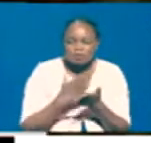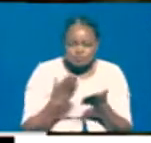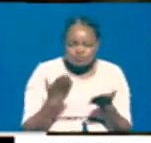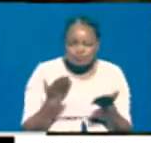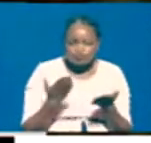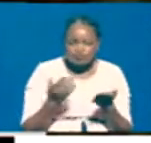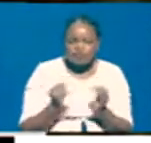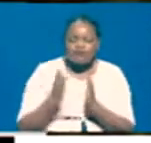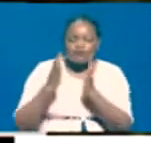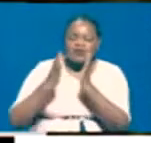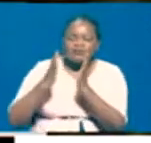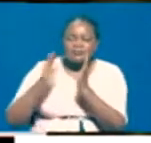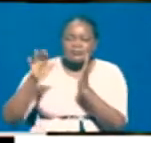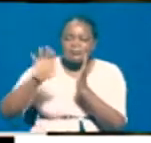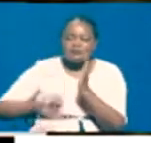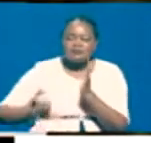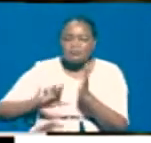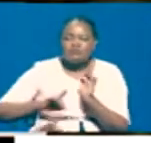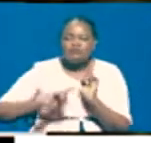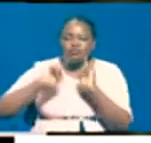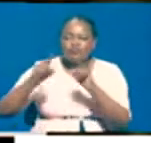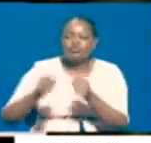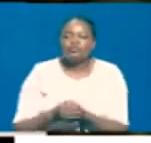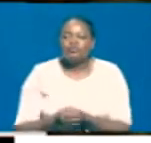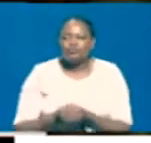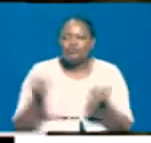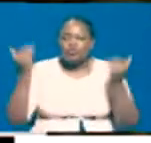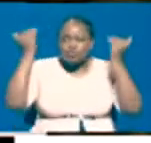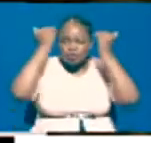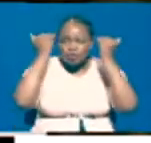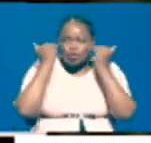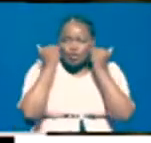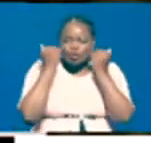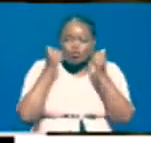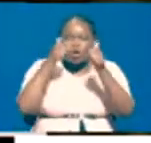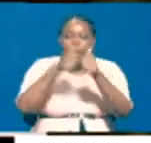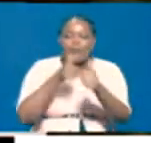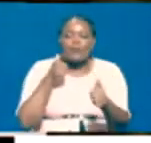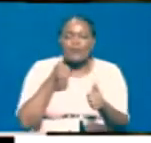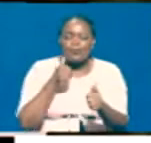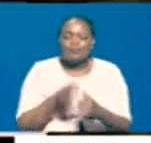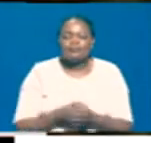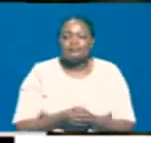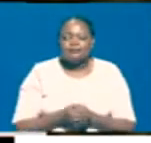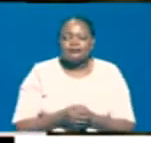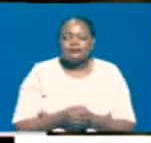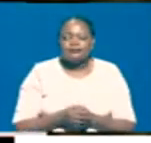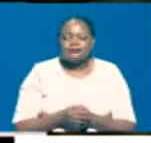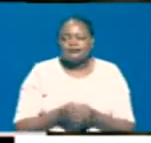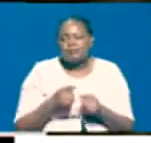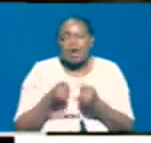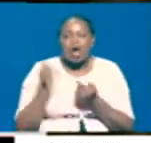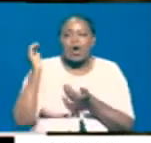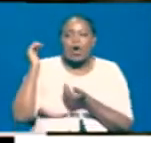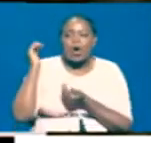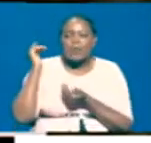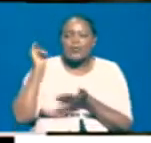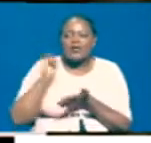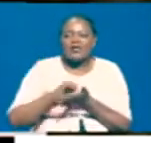industry went to court to object the registration. But hopefully that